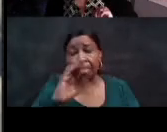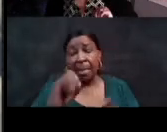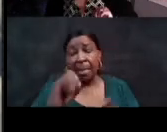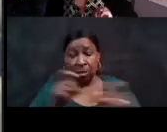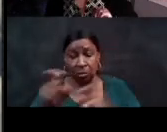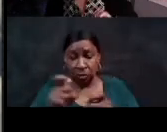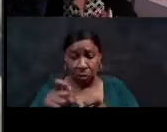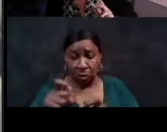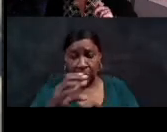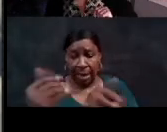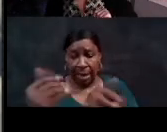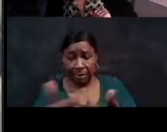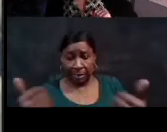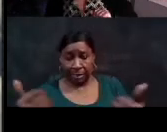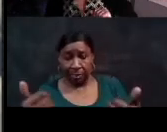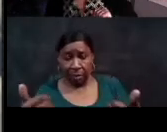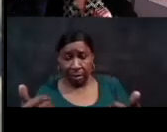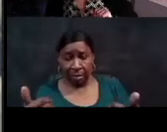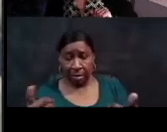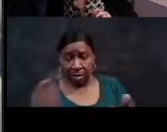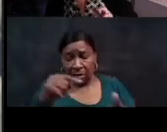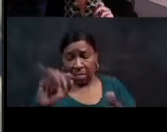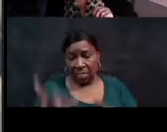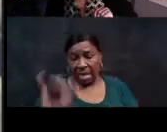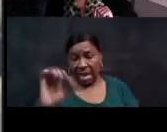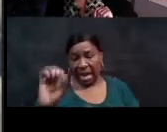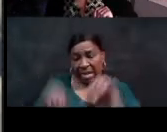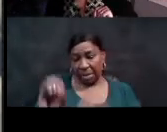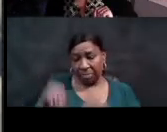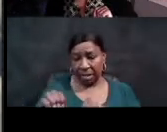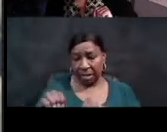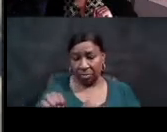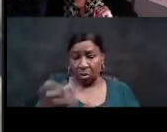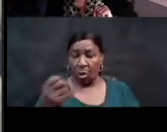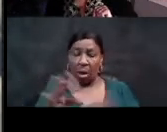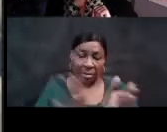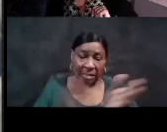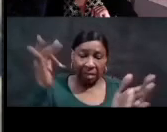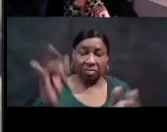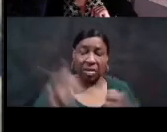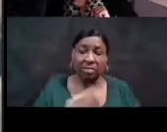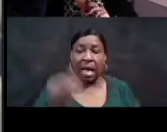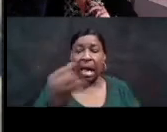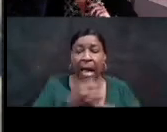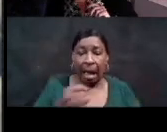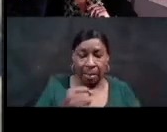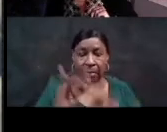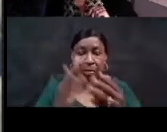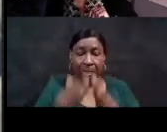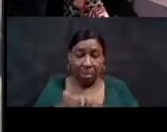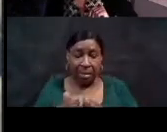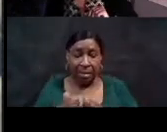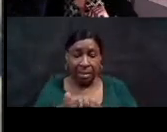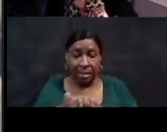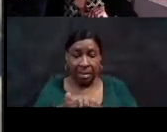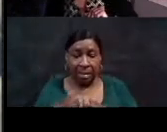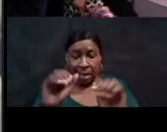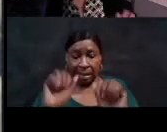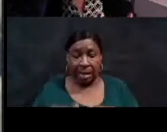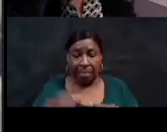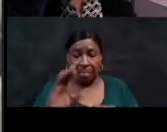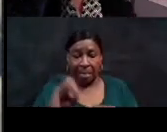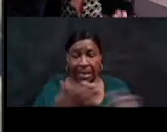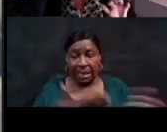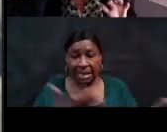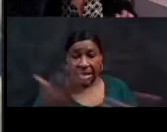and isolated, or that experimentation or really exploitation of island communities can be carried out, and